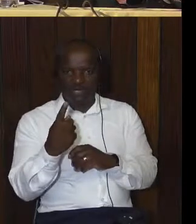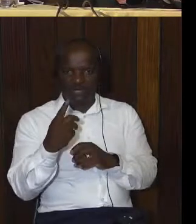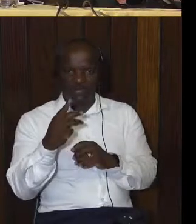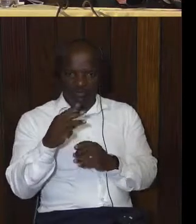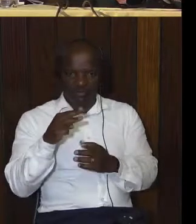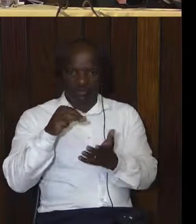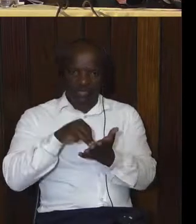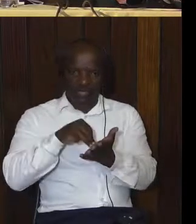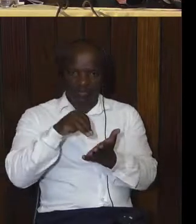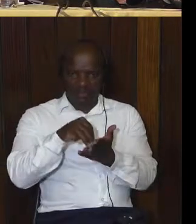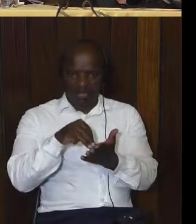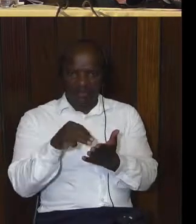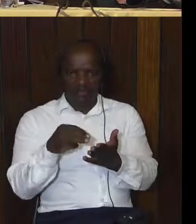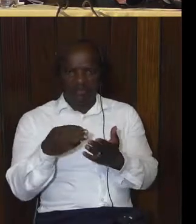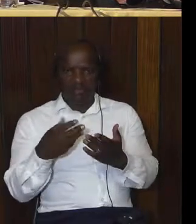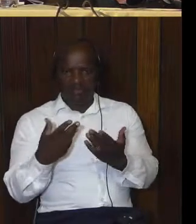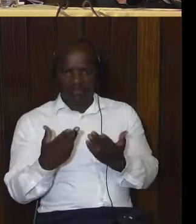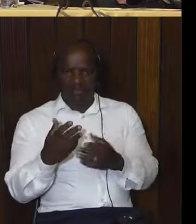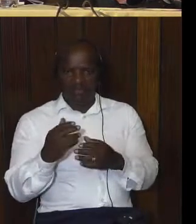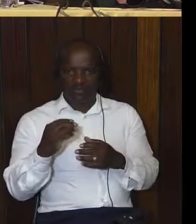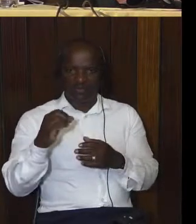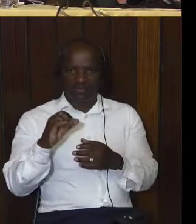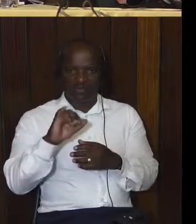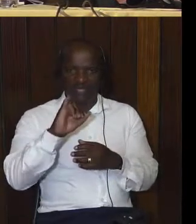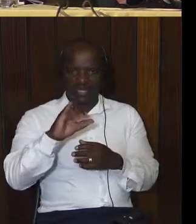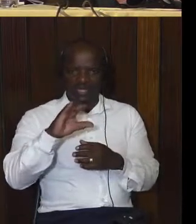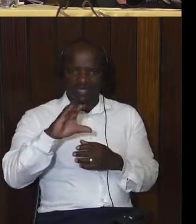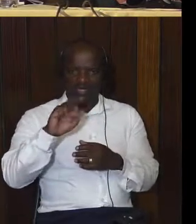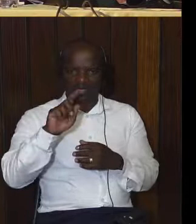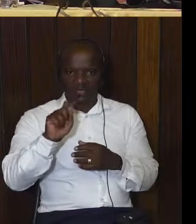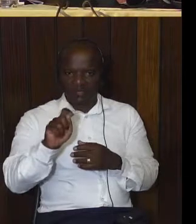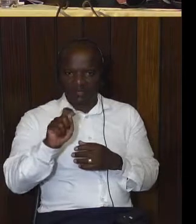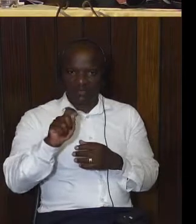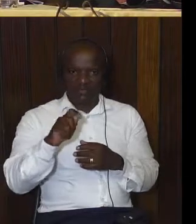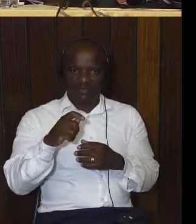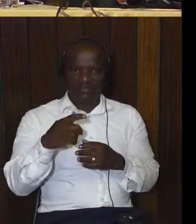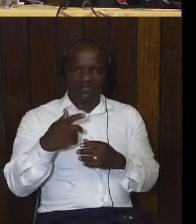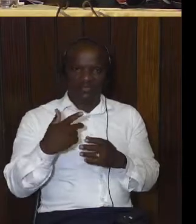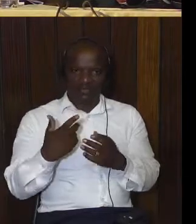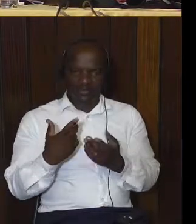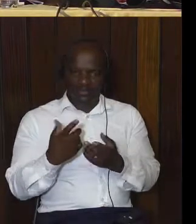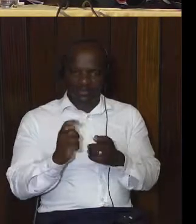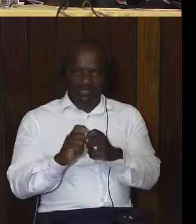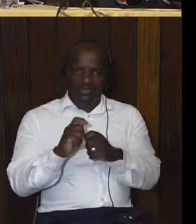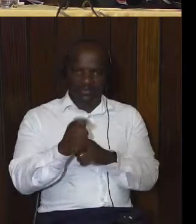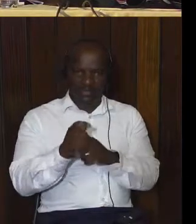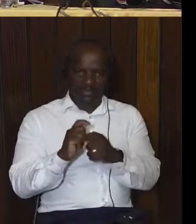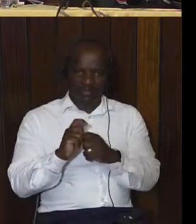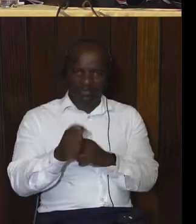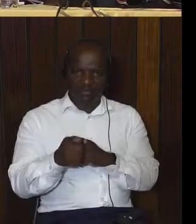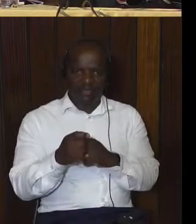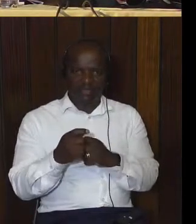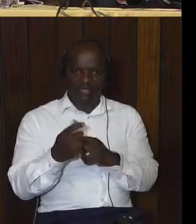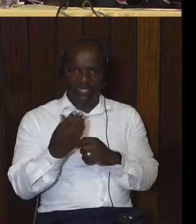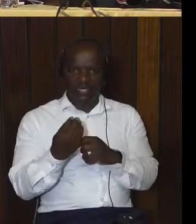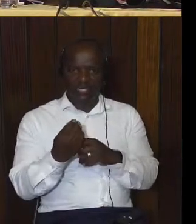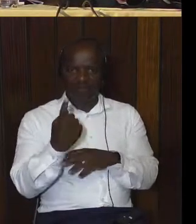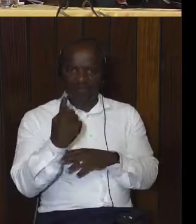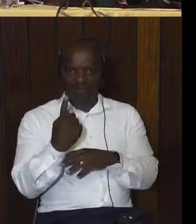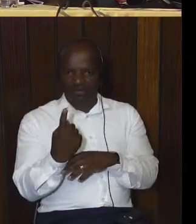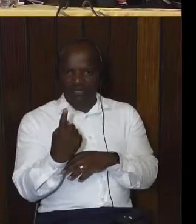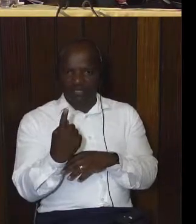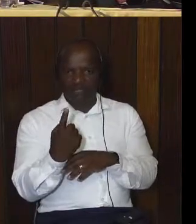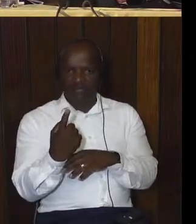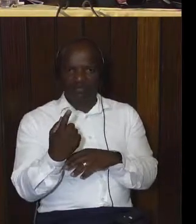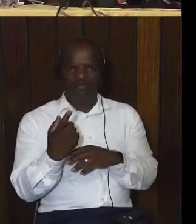costs, consultants costs, and ICT-related expenditure. The number one item for over-expenditure is this